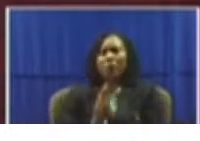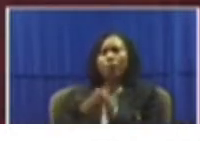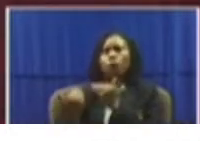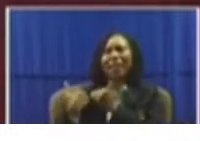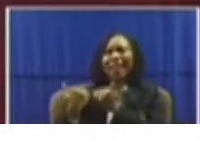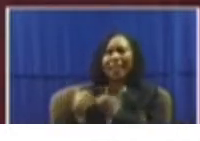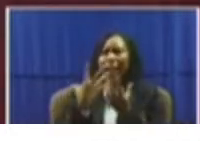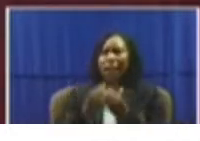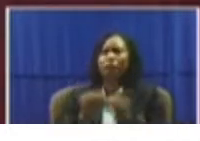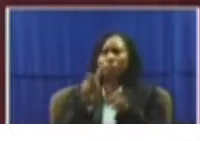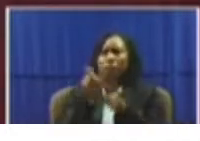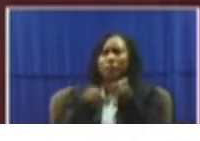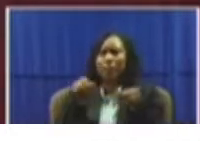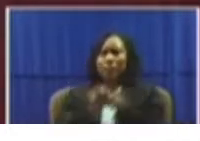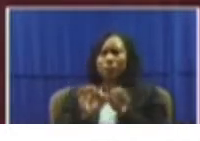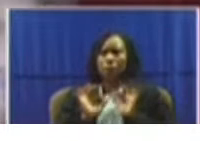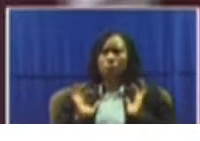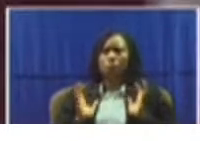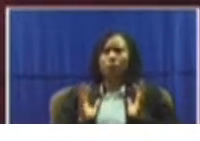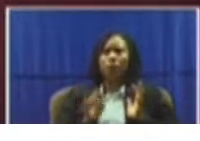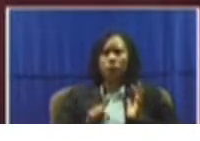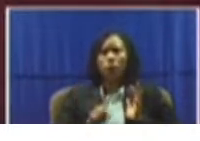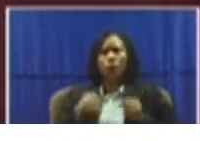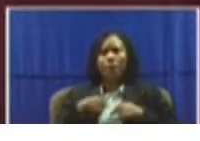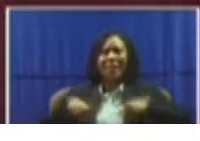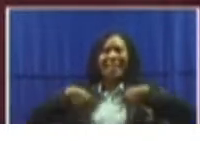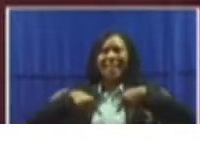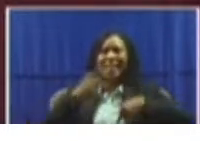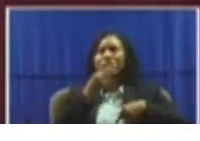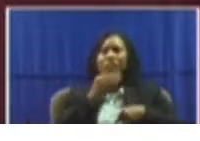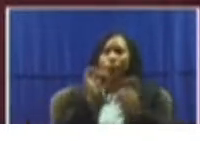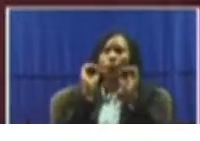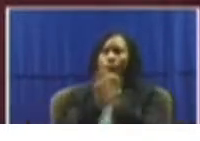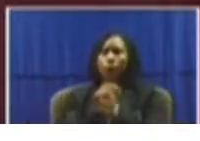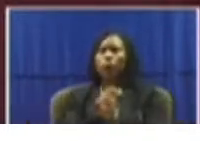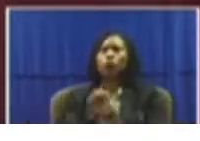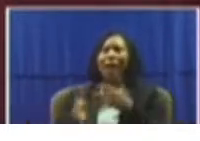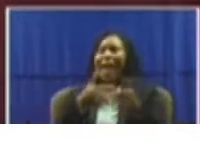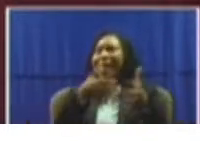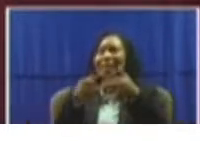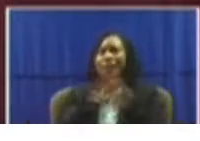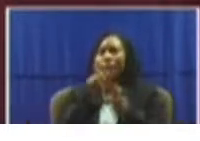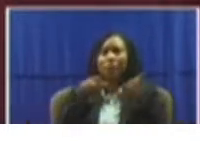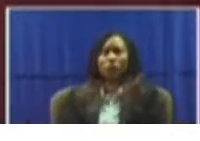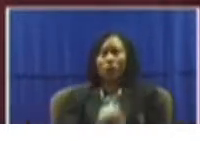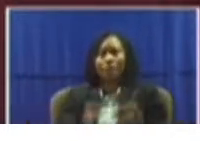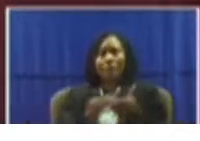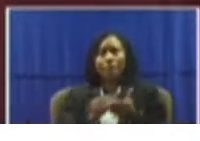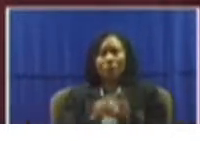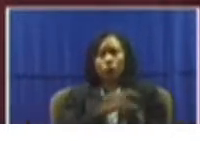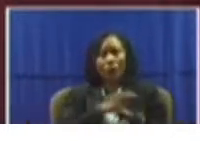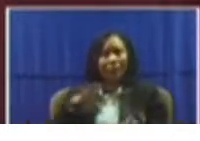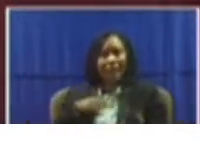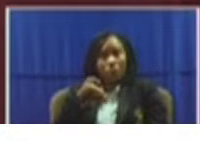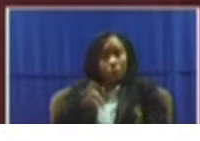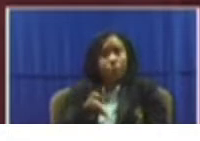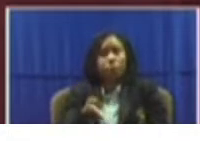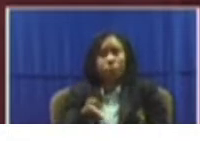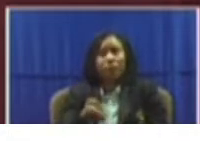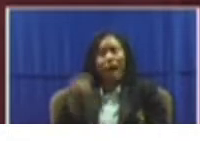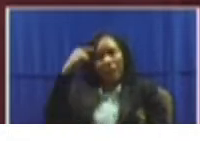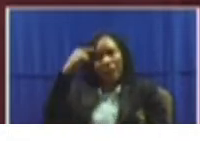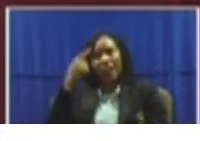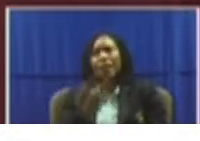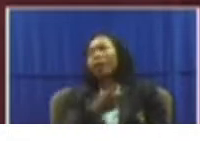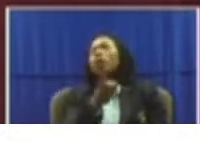have. I'm not afraid to say it as it is to every single one of the members of Cabinet here. I think that you are